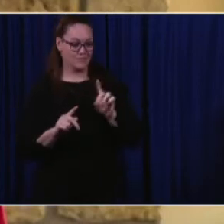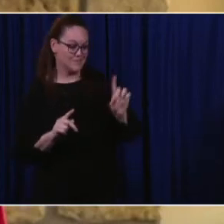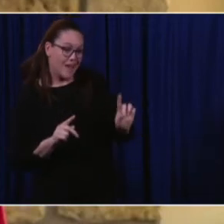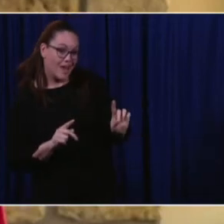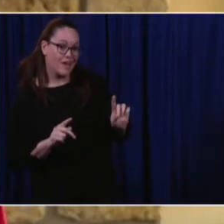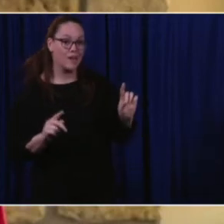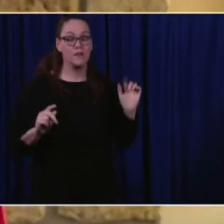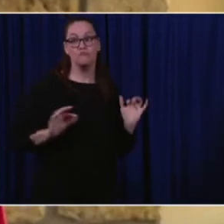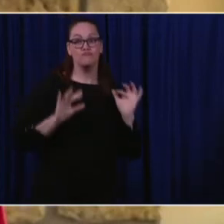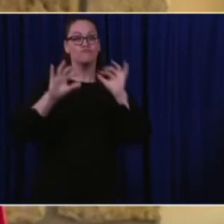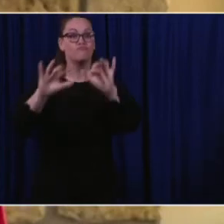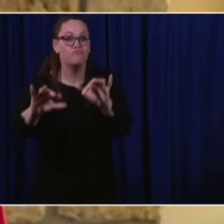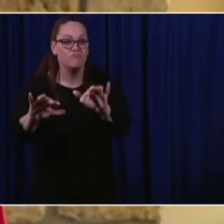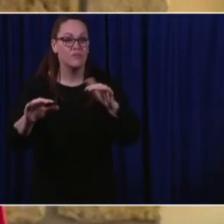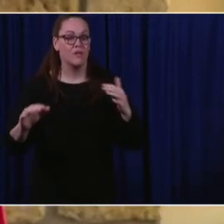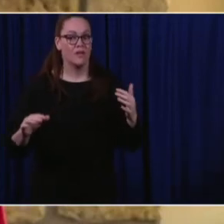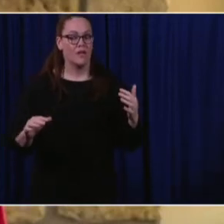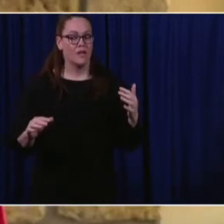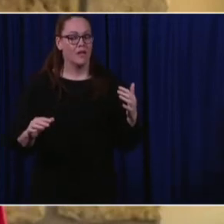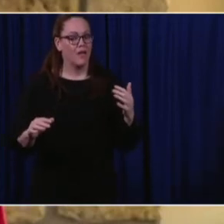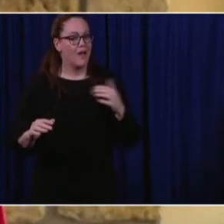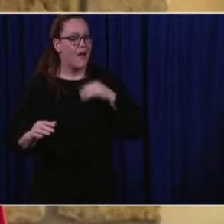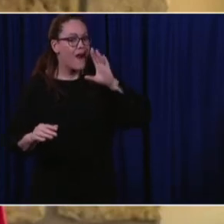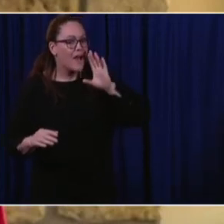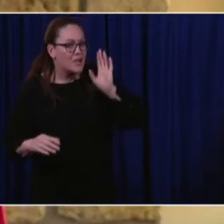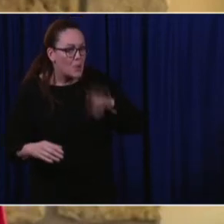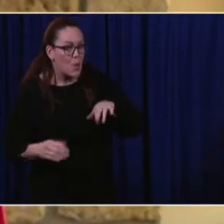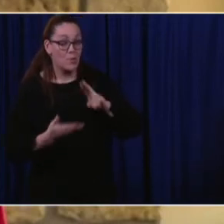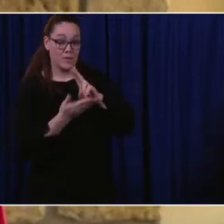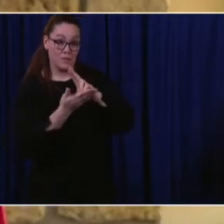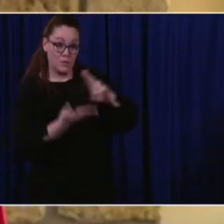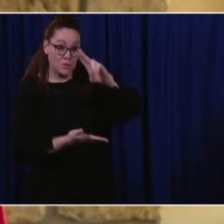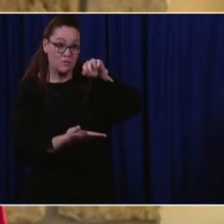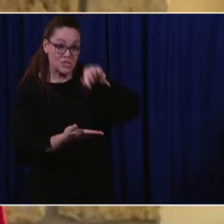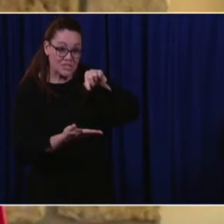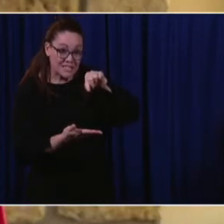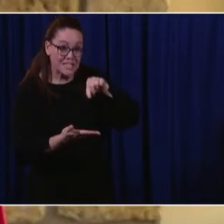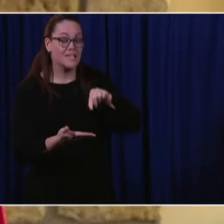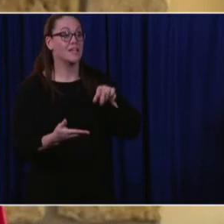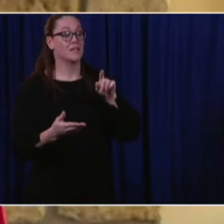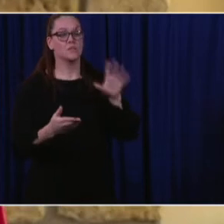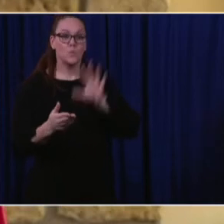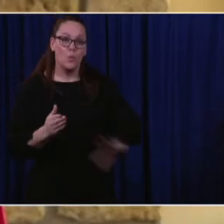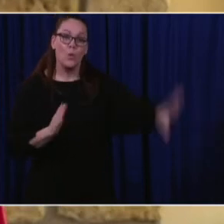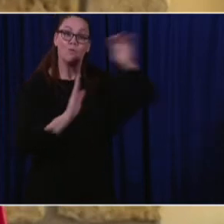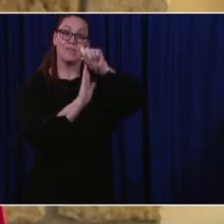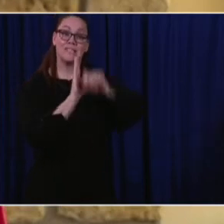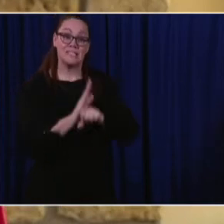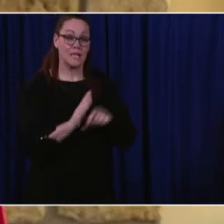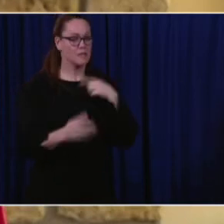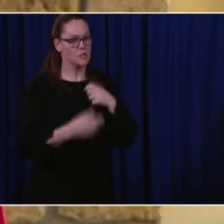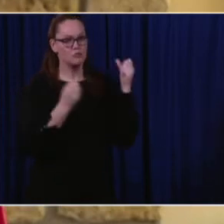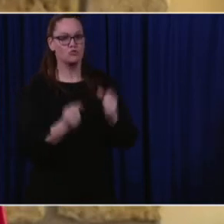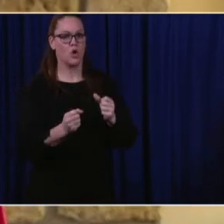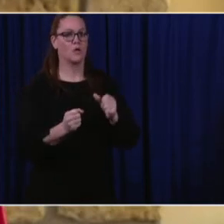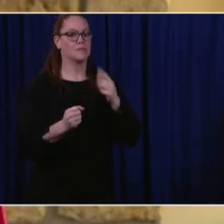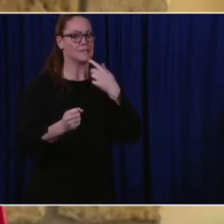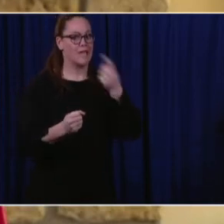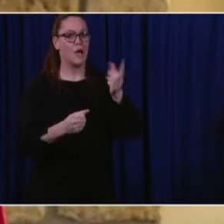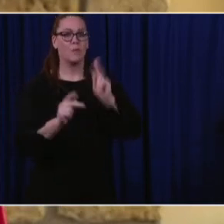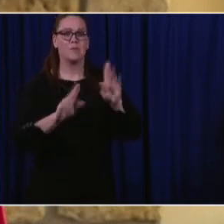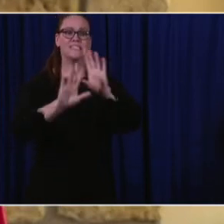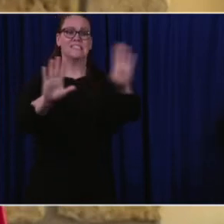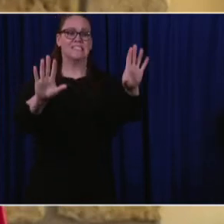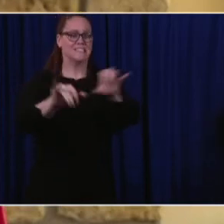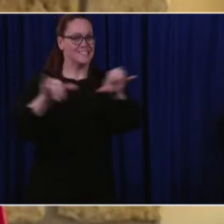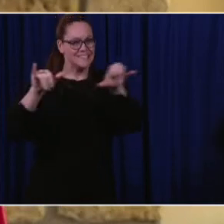in the games. I know that the university and the state have both very strongly urged people to watch games, college